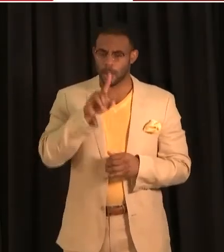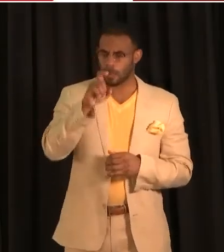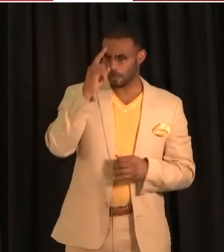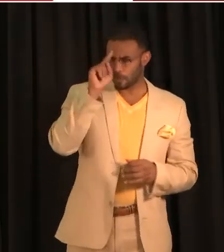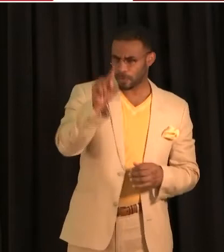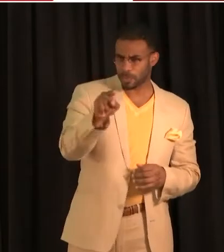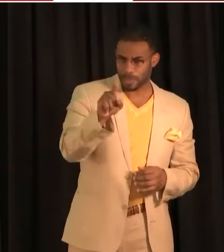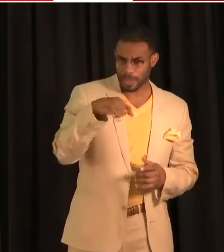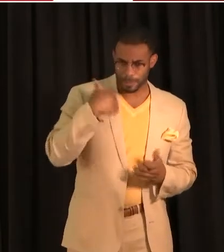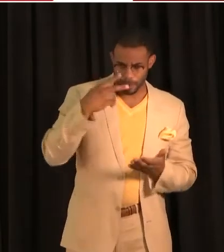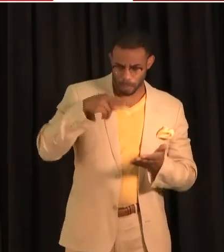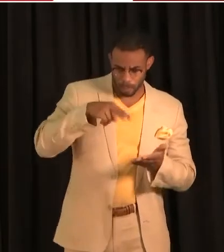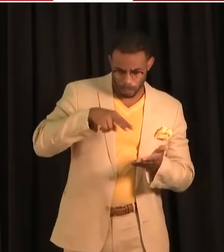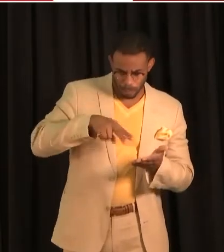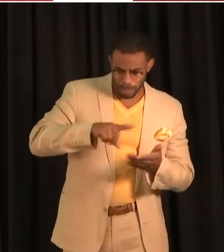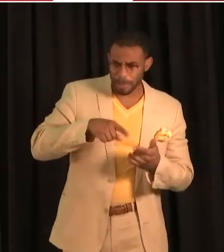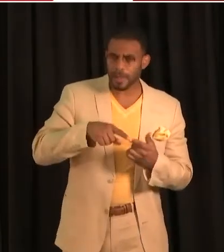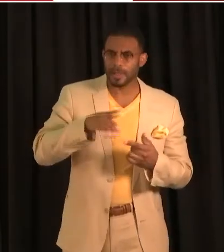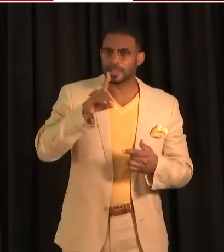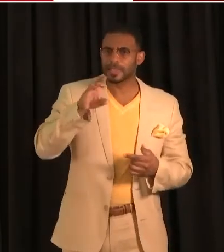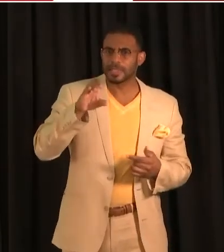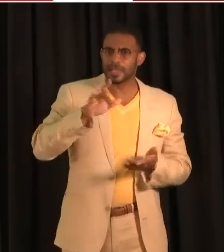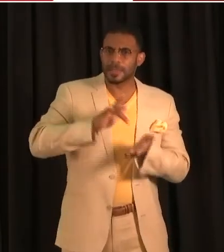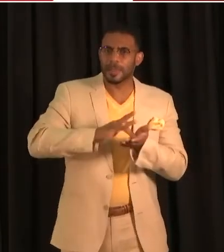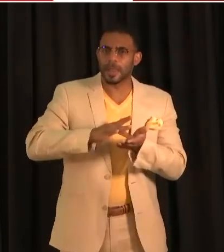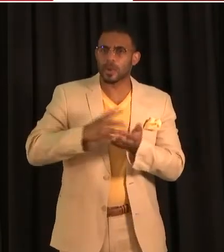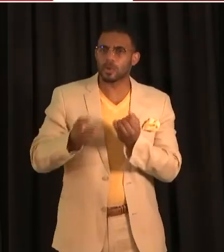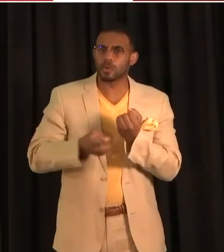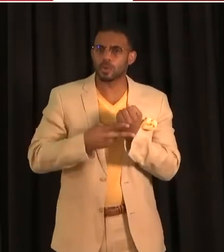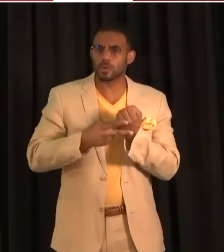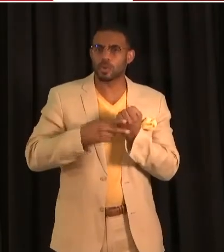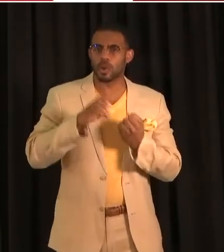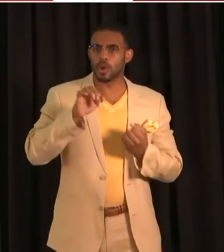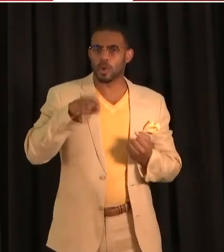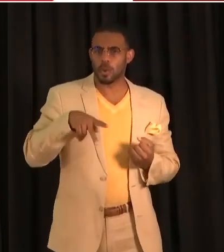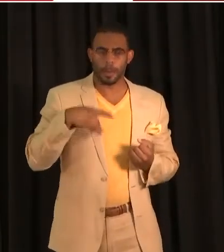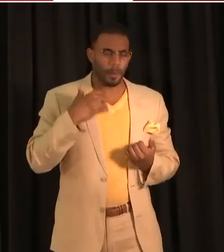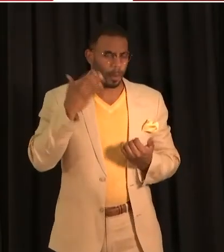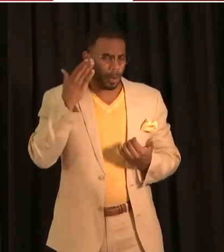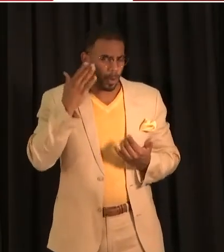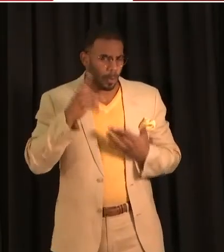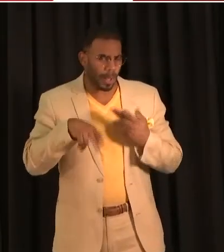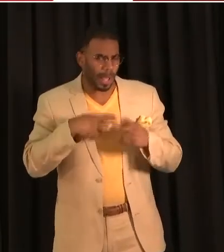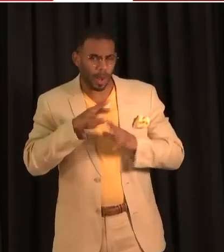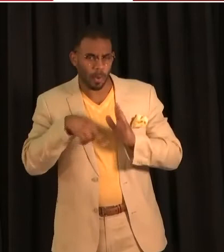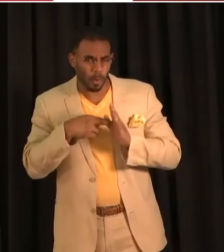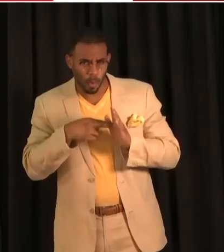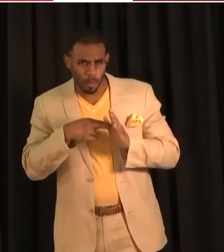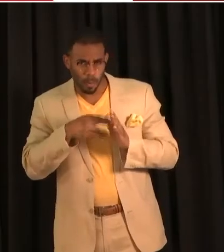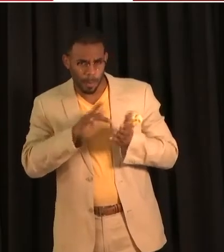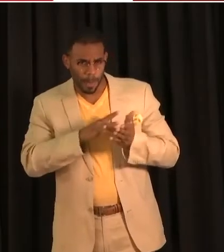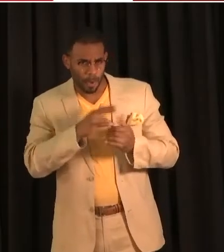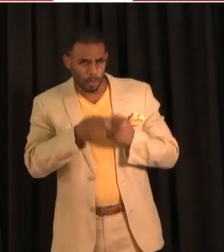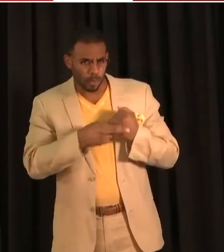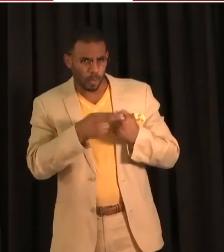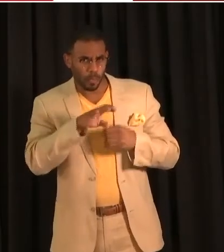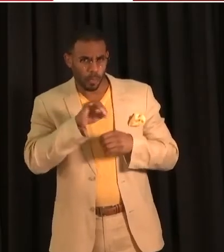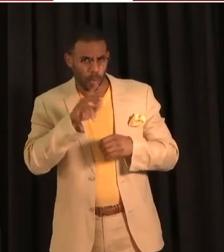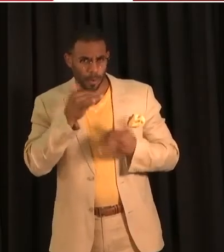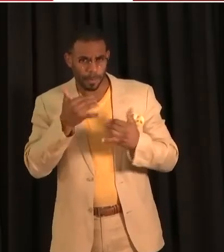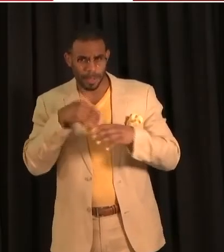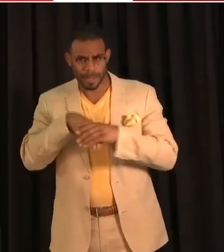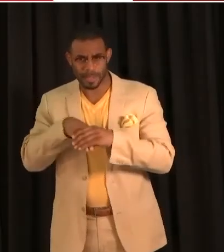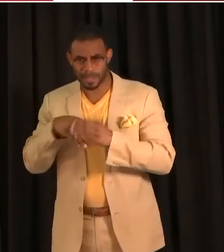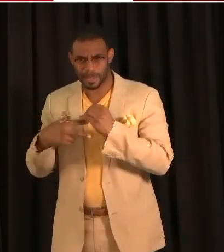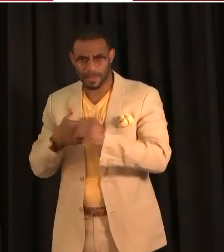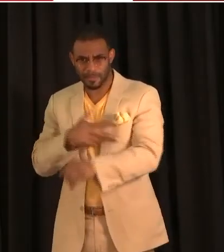my question for you is, I've been reading about the D.C. Medical Reserve Corps, and I'd like to know what kind of a role the Medical Reserve Corps might